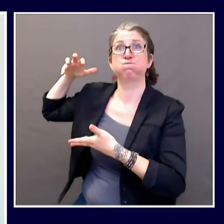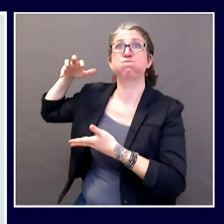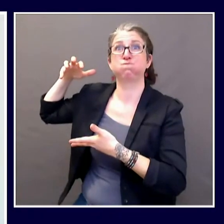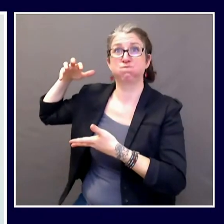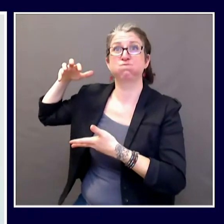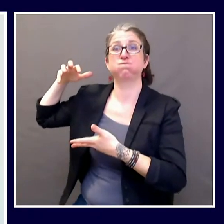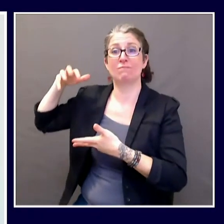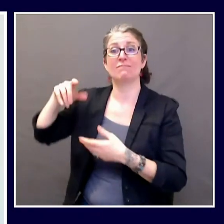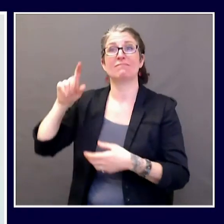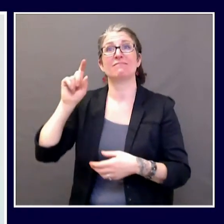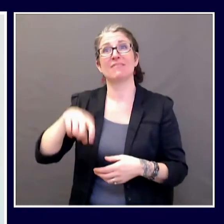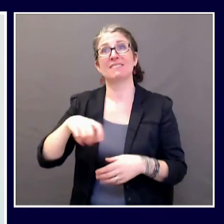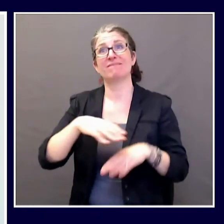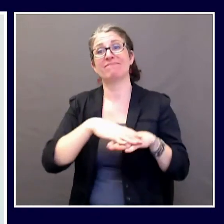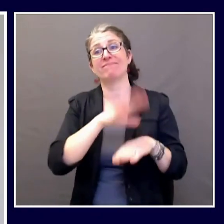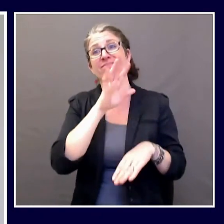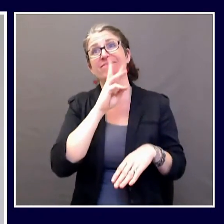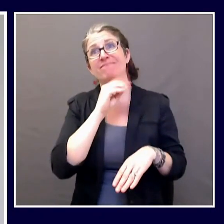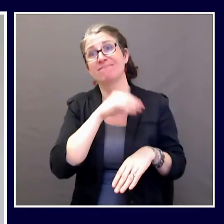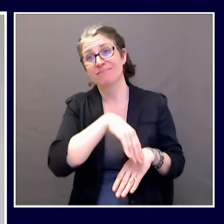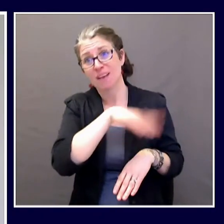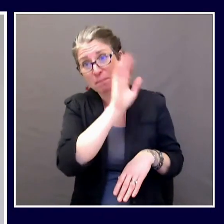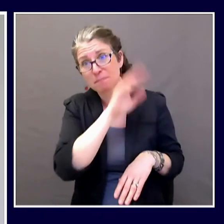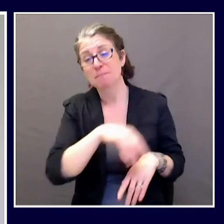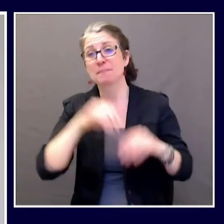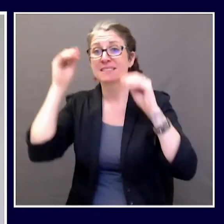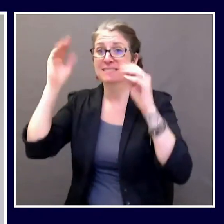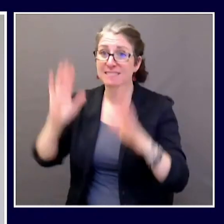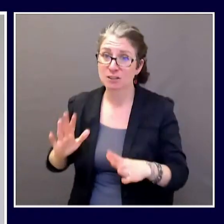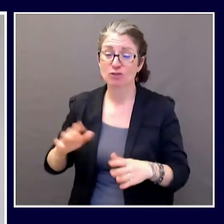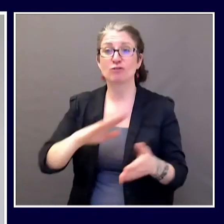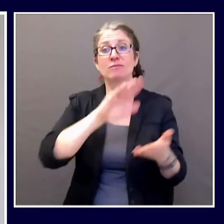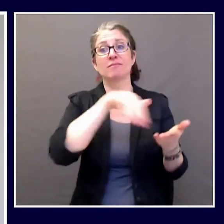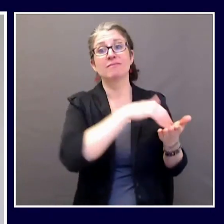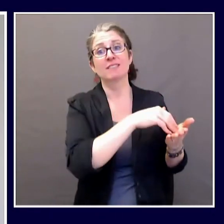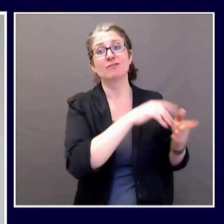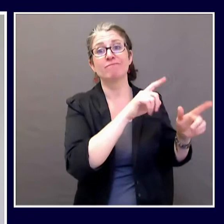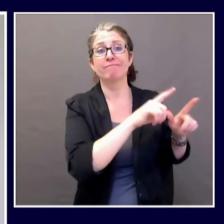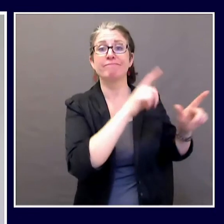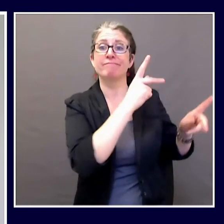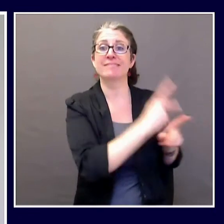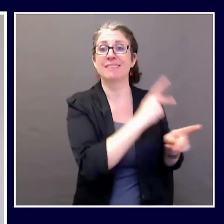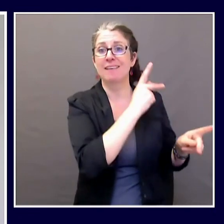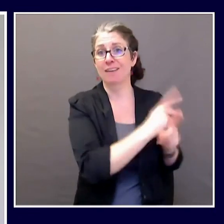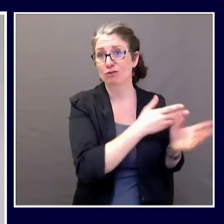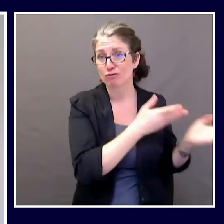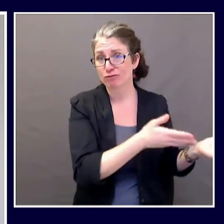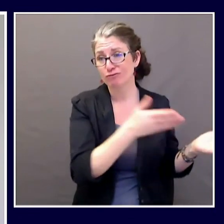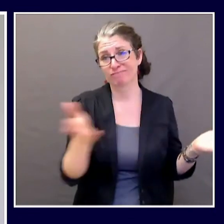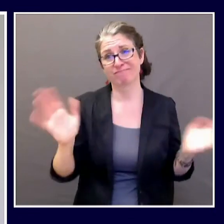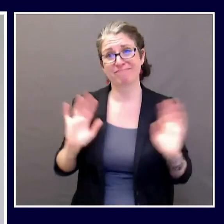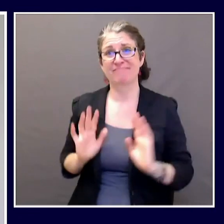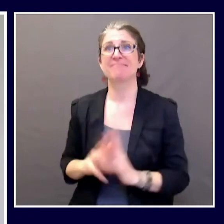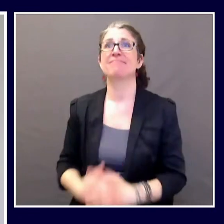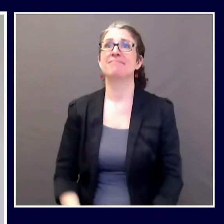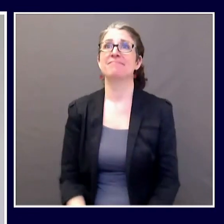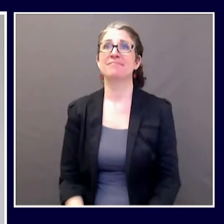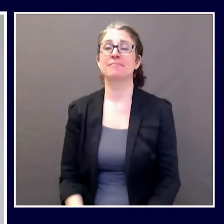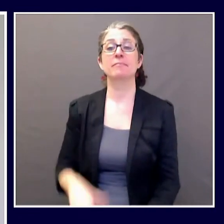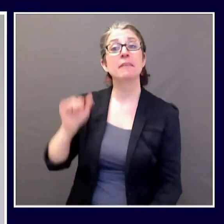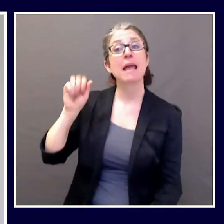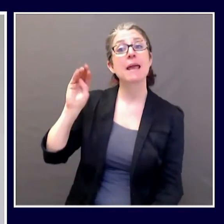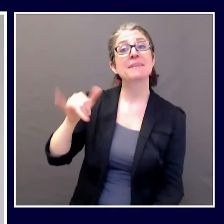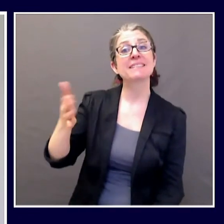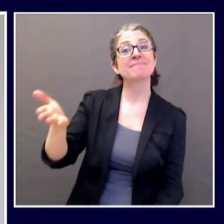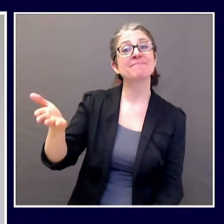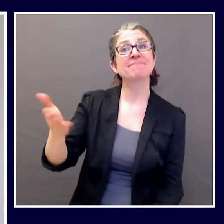Okay, thank you, Commissioner. Thank you. Thanks, Chris. Over to Amy Brown next. Thank you, Dr. Shah. Can you hear me? We can, Amy,